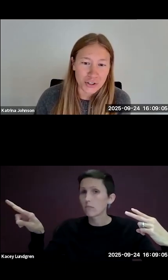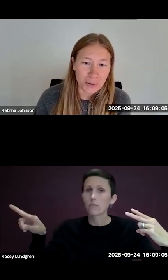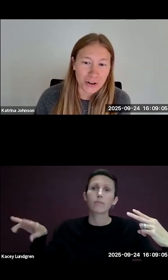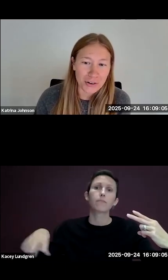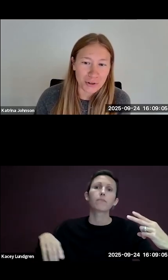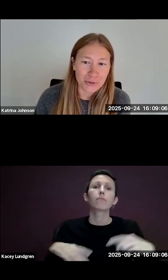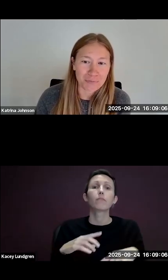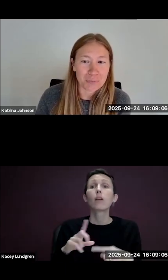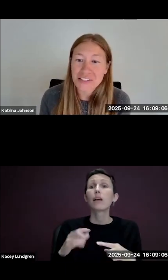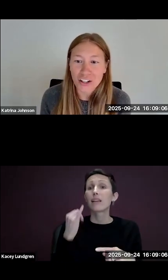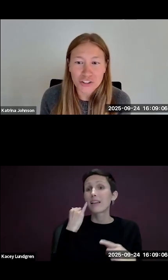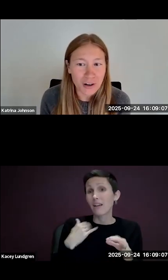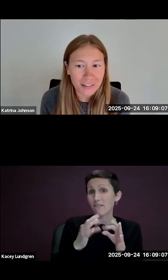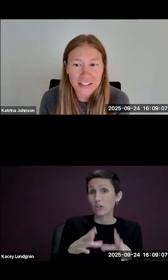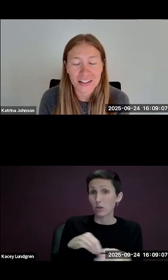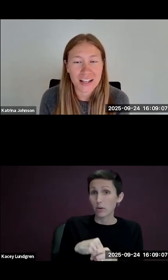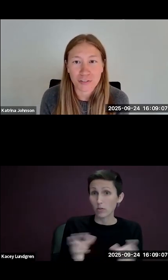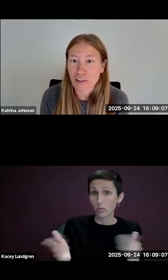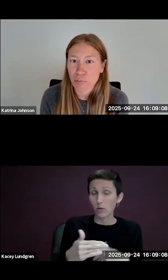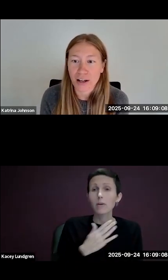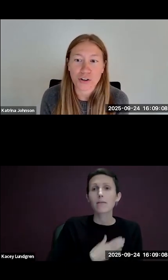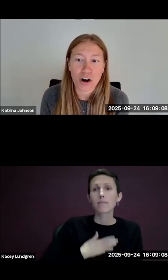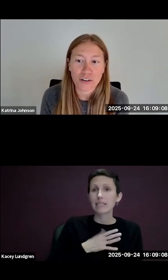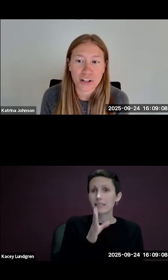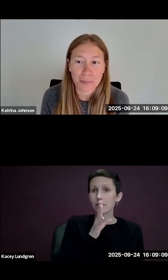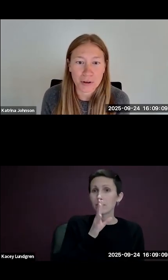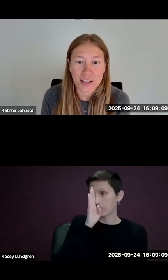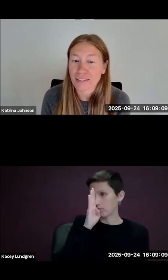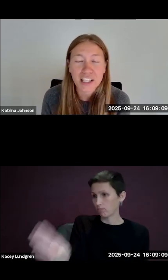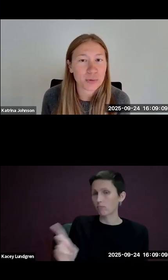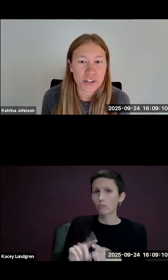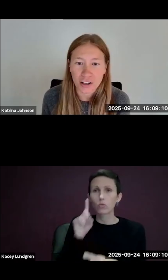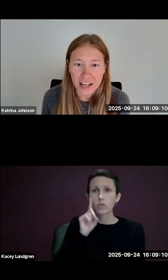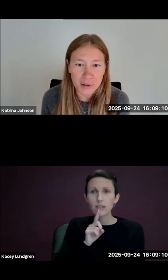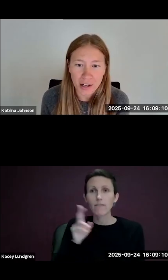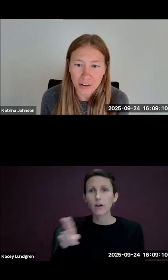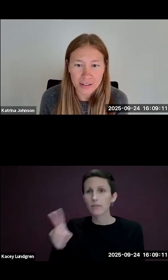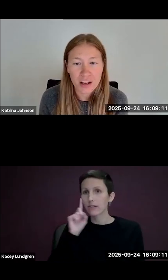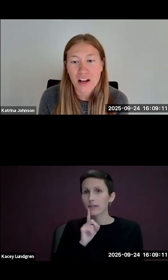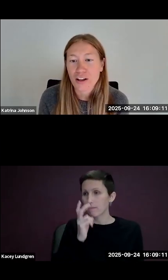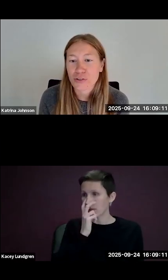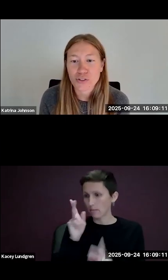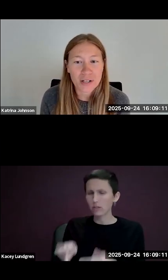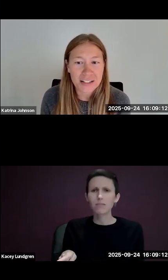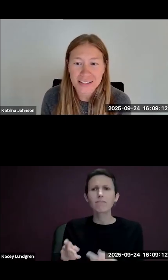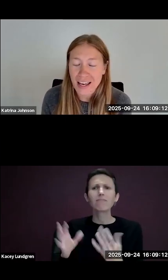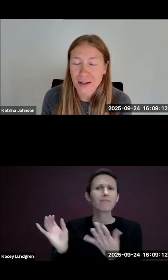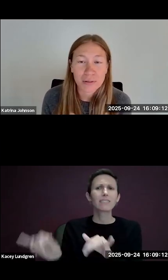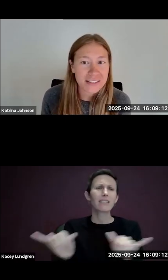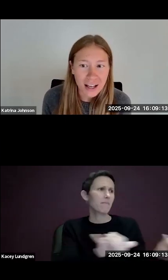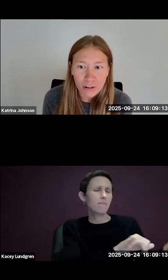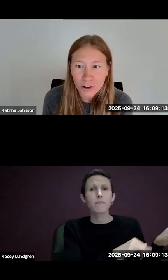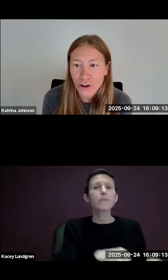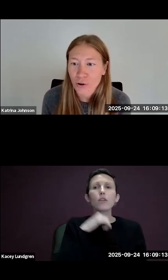When there's an interpreter in the room, please talk directly to the deaf, deafblind, or hard of hearing person like you would talk to anyone else. There's no need to